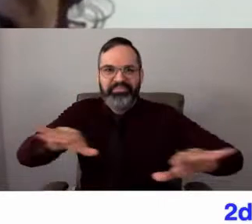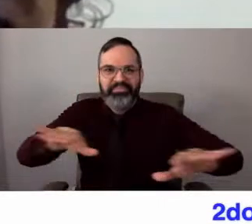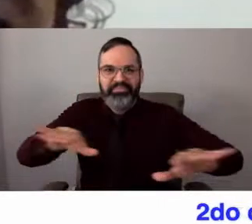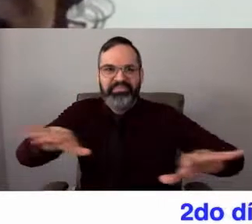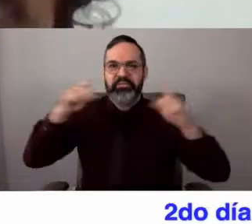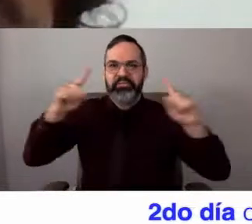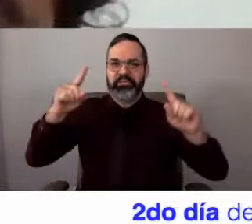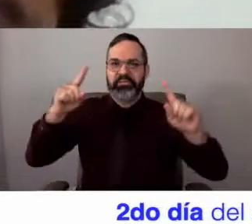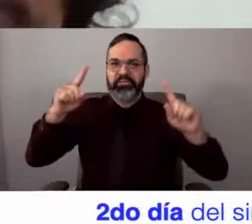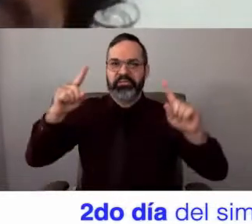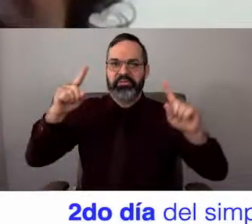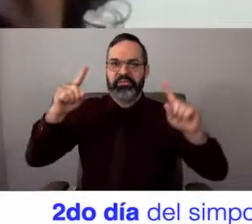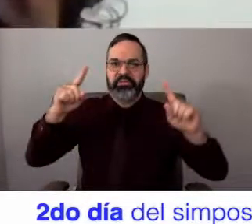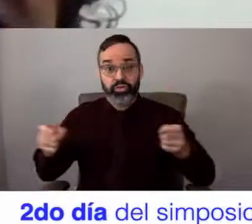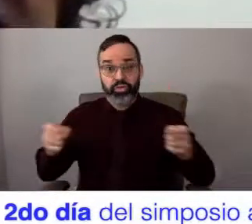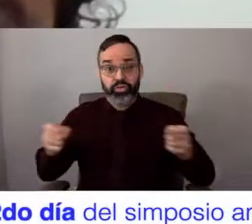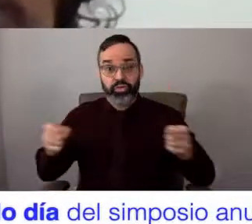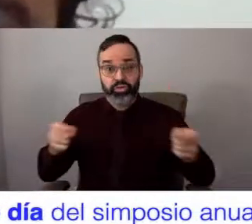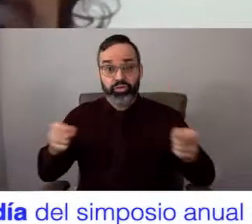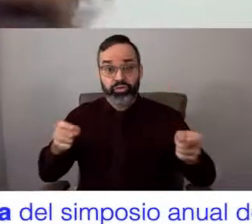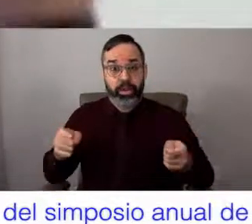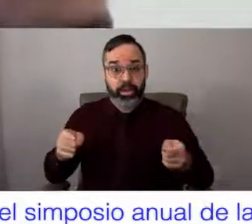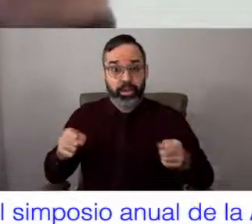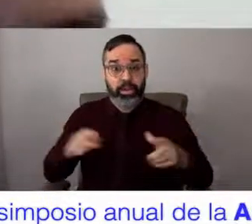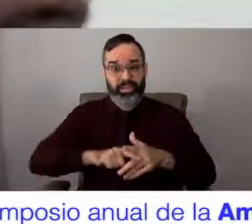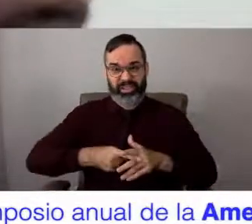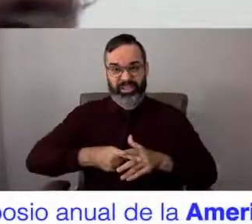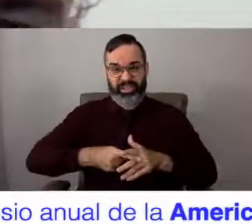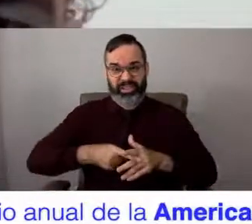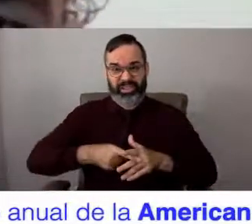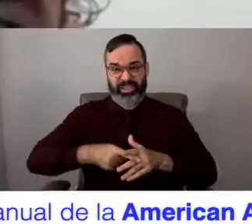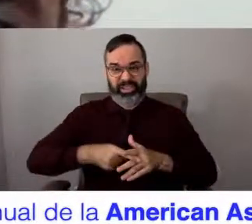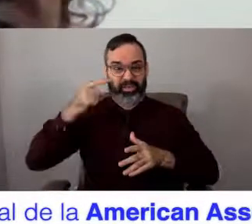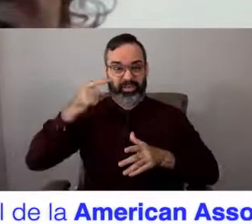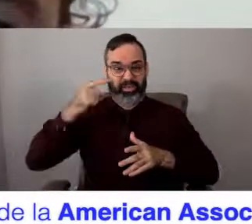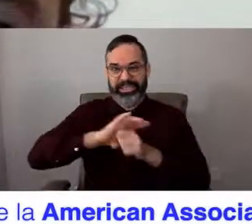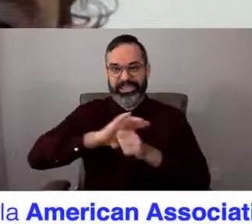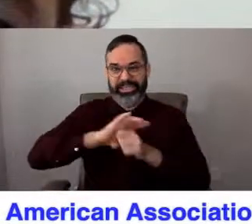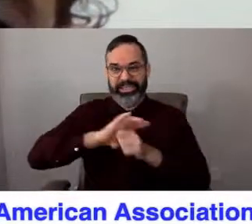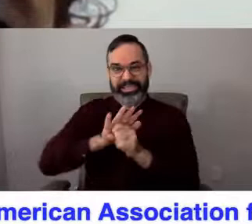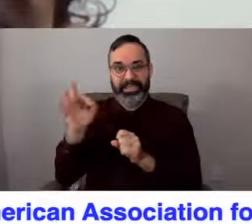controlling, having initial control of the epidemic, that